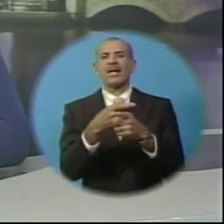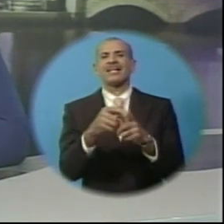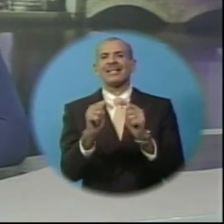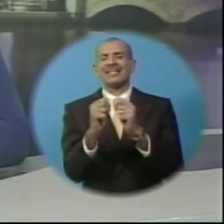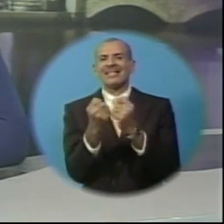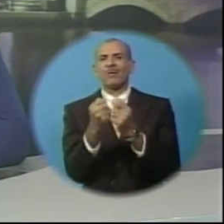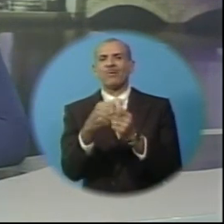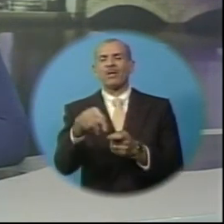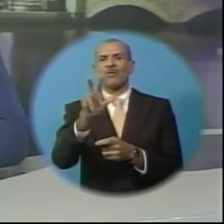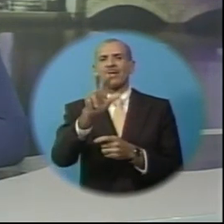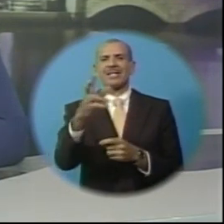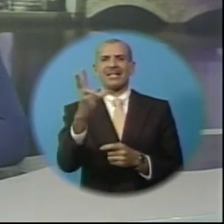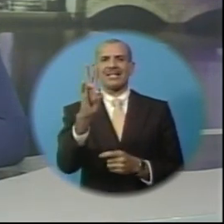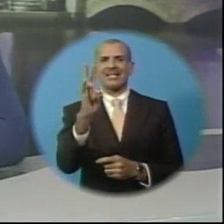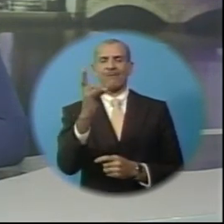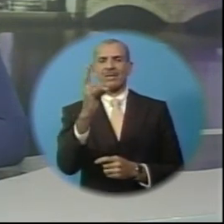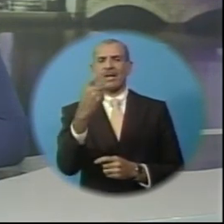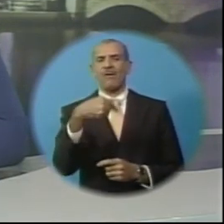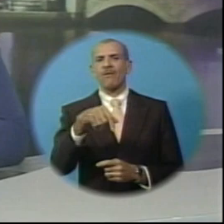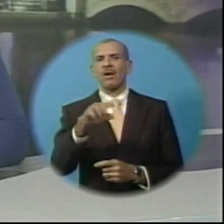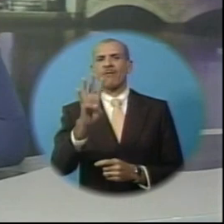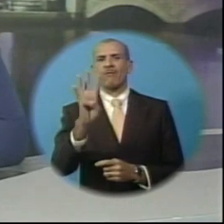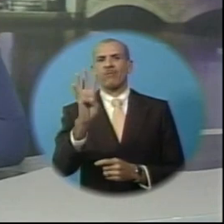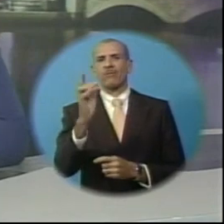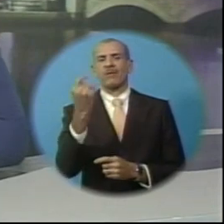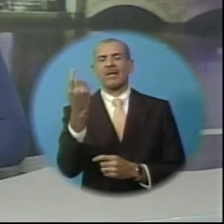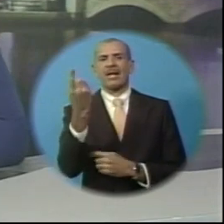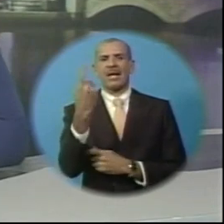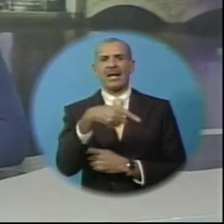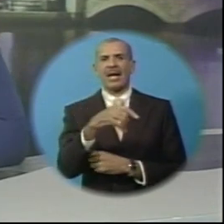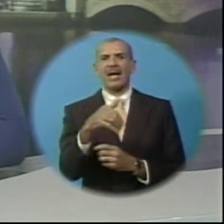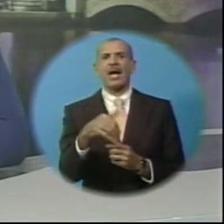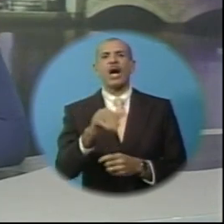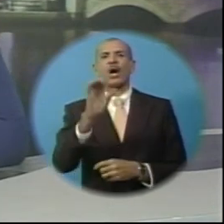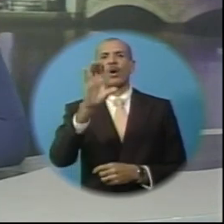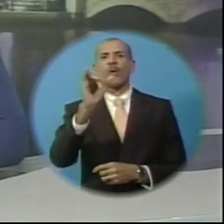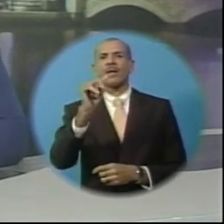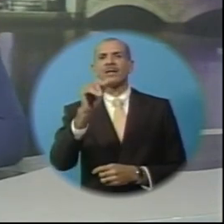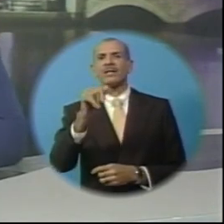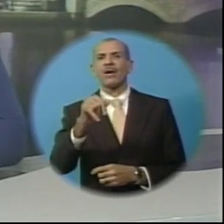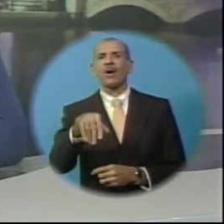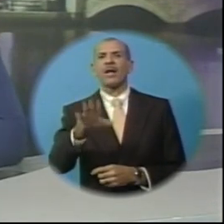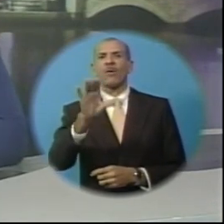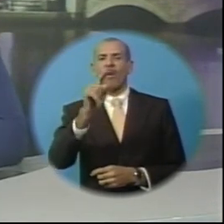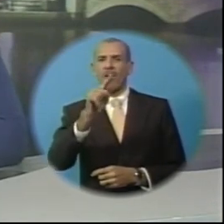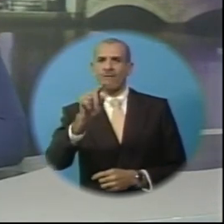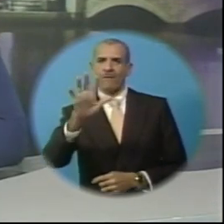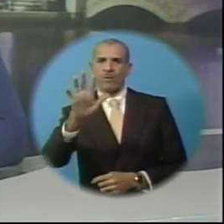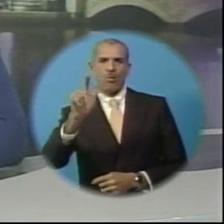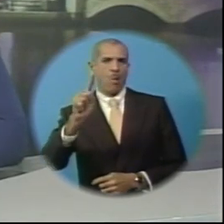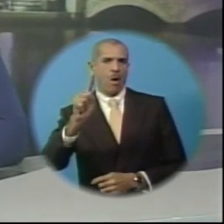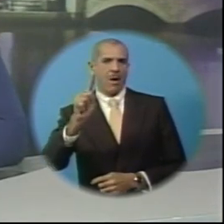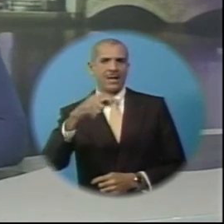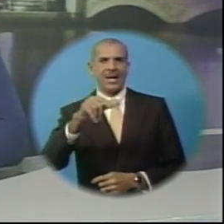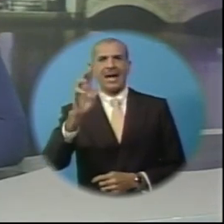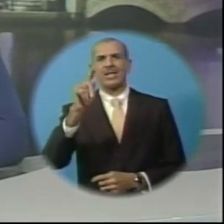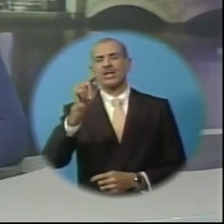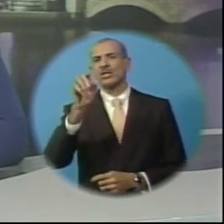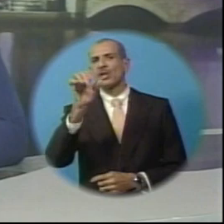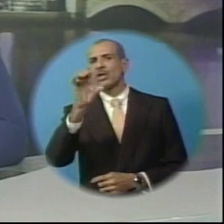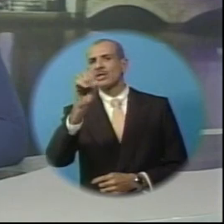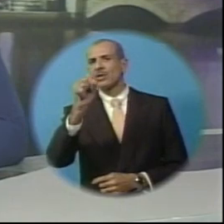4 on day 1 of the second test against the visiting English. Kohli is still there on 151 while Cheteshwar Pujara